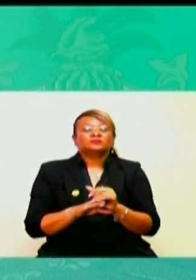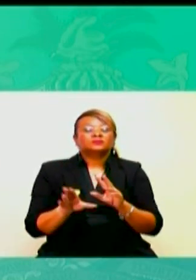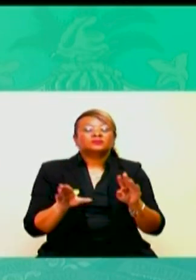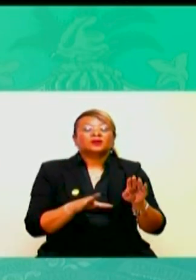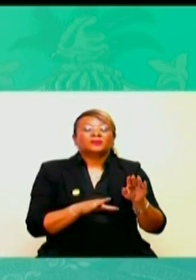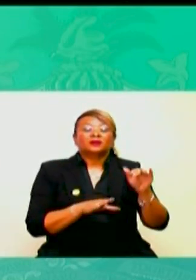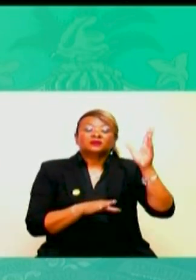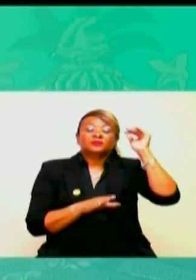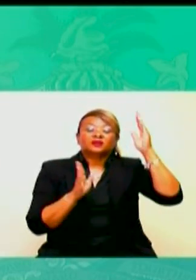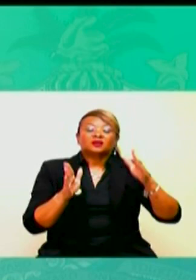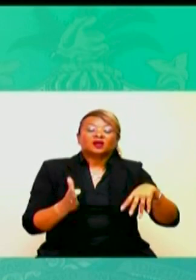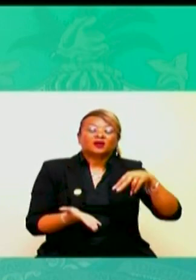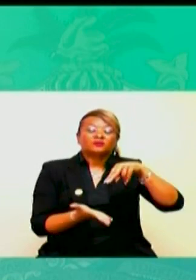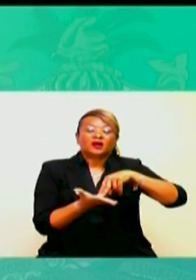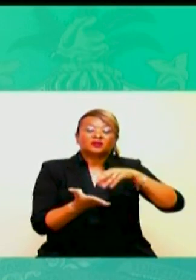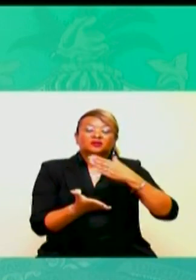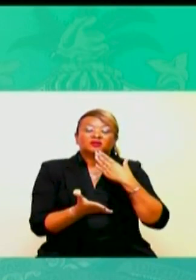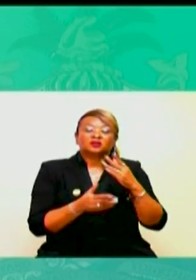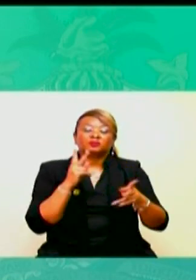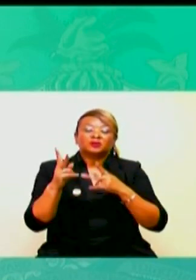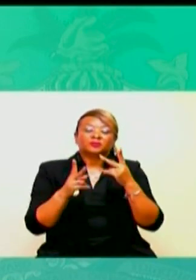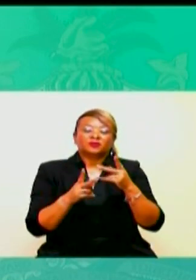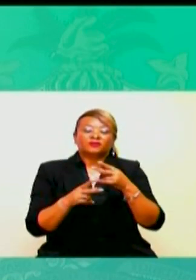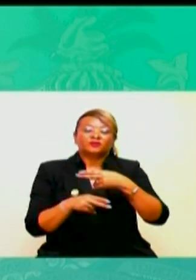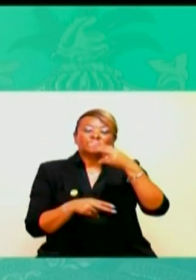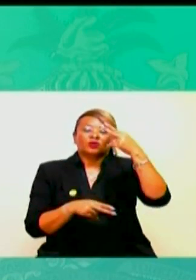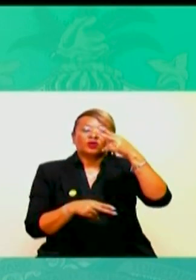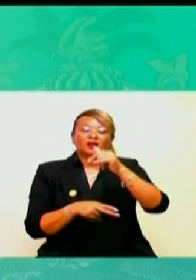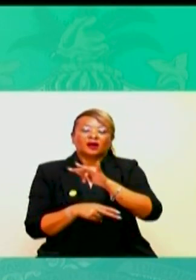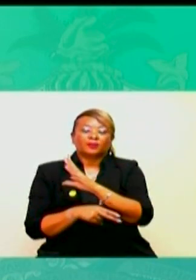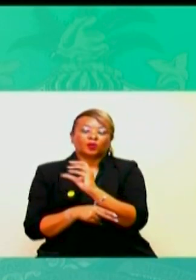I rise on behalf of the good people of North Abaco.